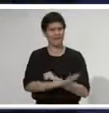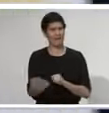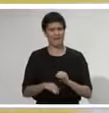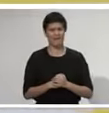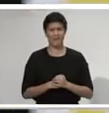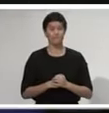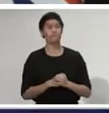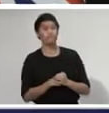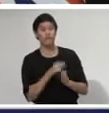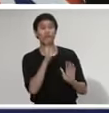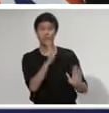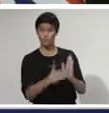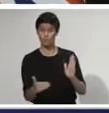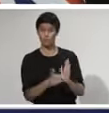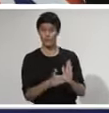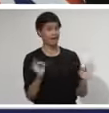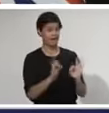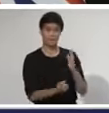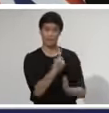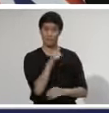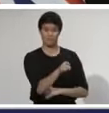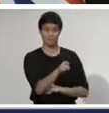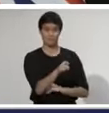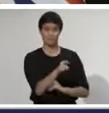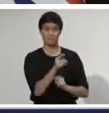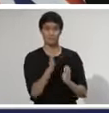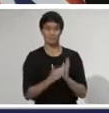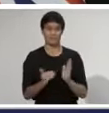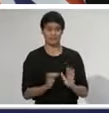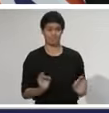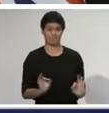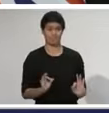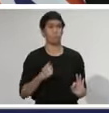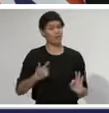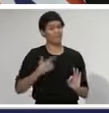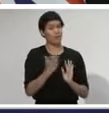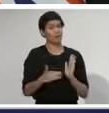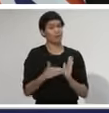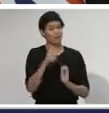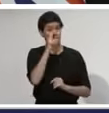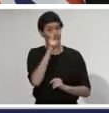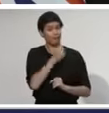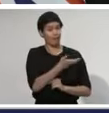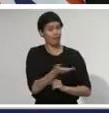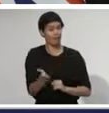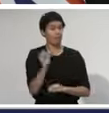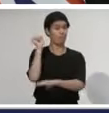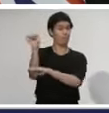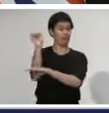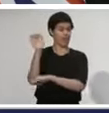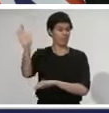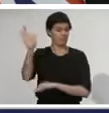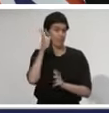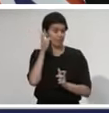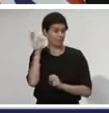of any reported cases in New Zealand of that occurring, and so that suggests to me that no New Zealander has listened to or